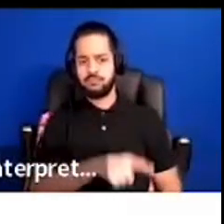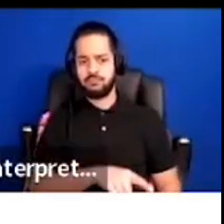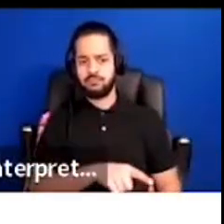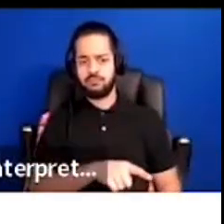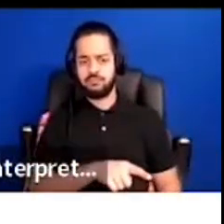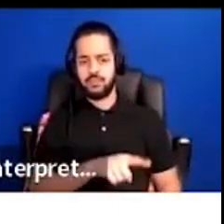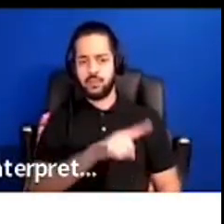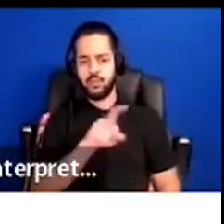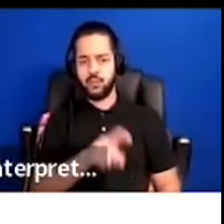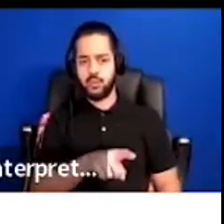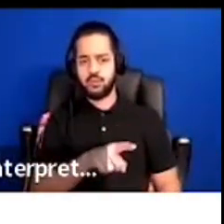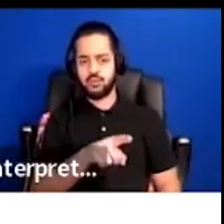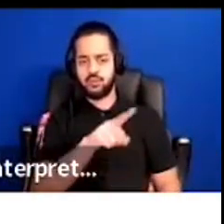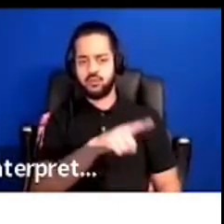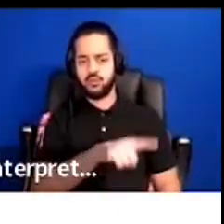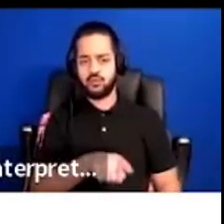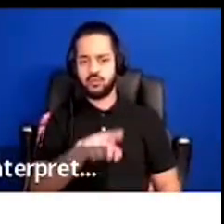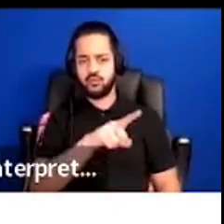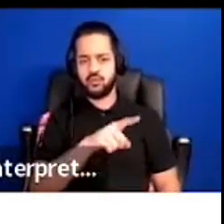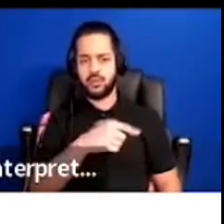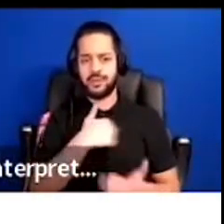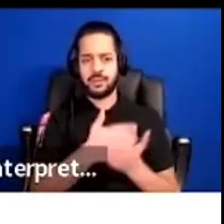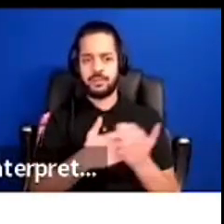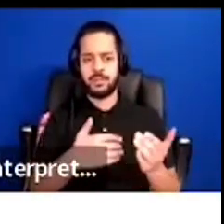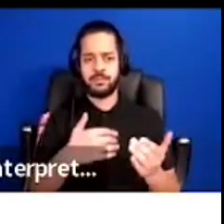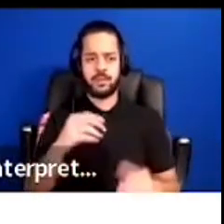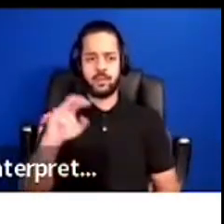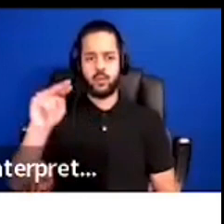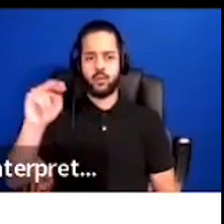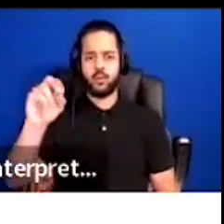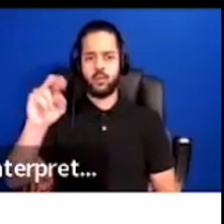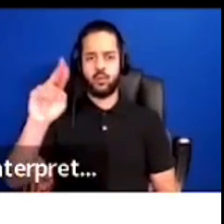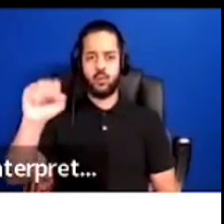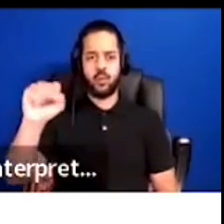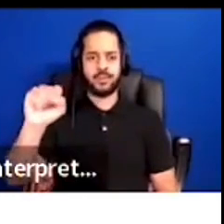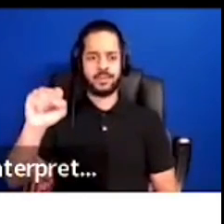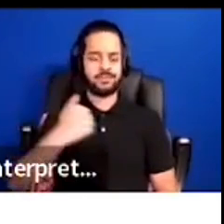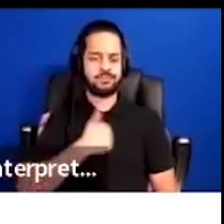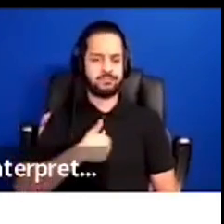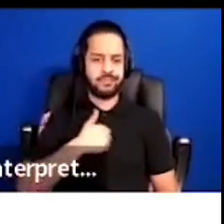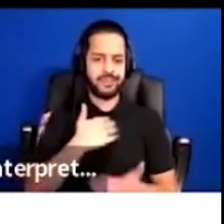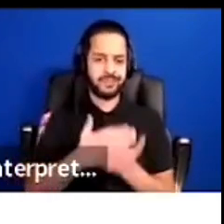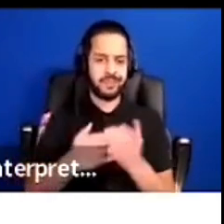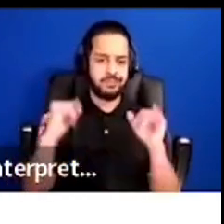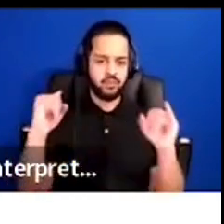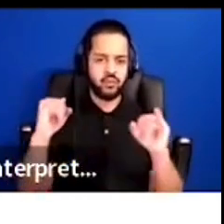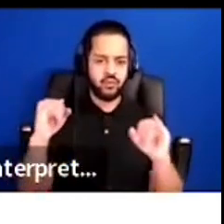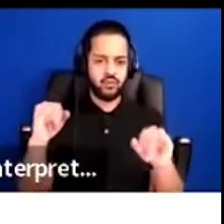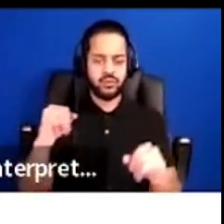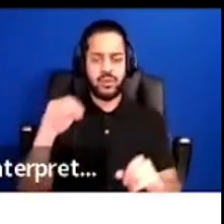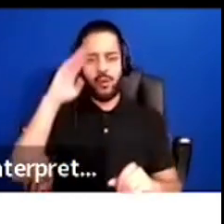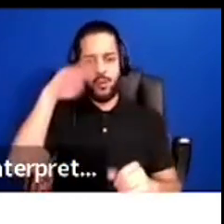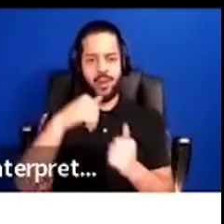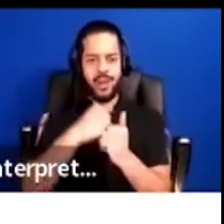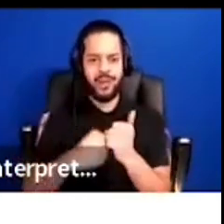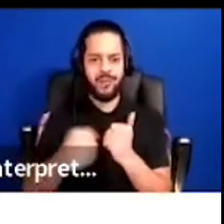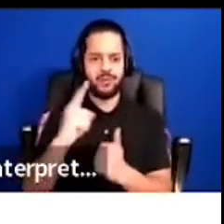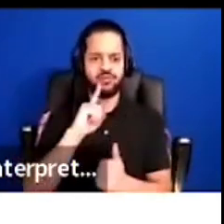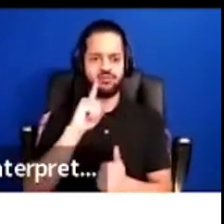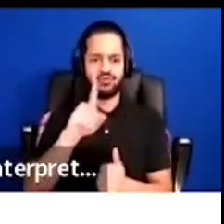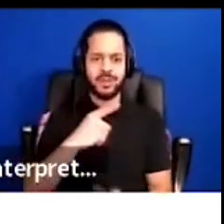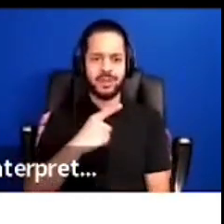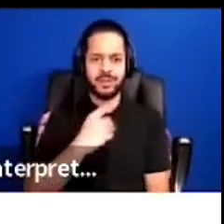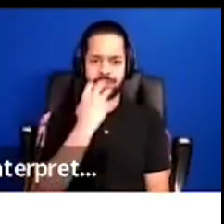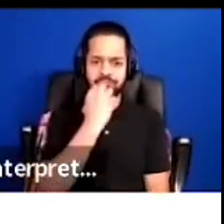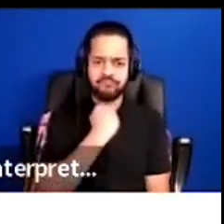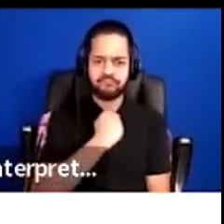We've got some norms. Sorry, I should have. I know all of us care deeply. We want to make